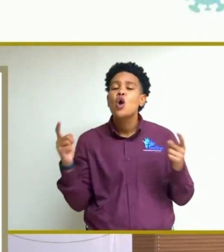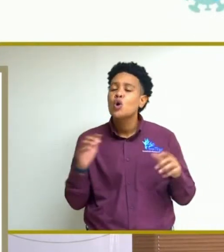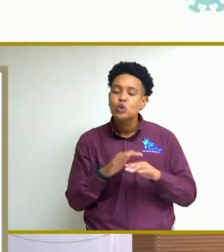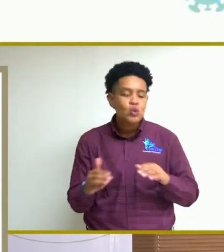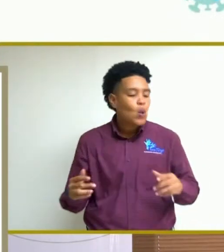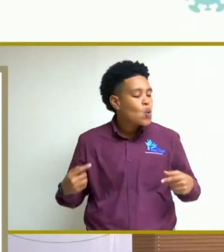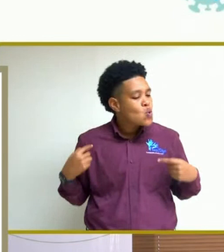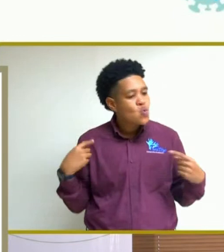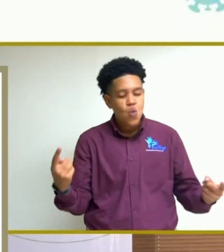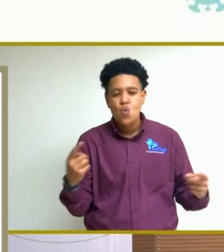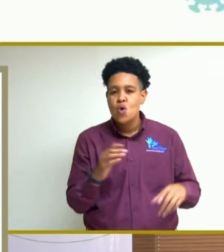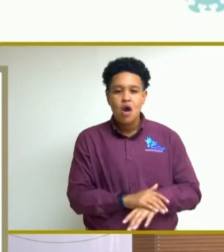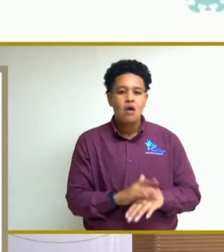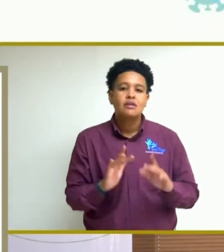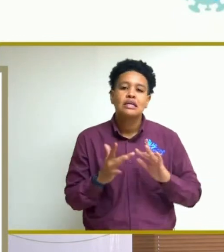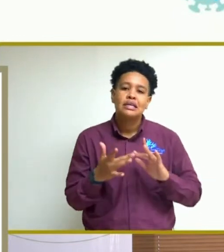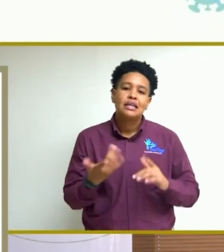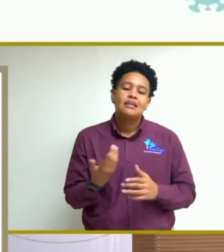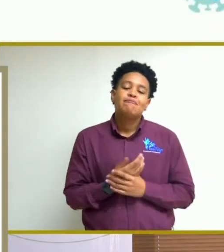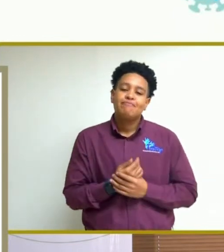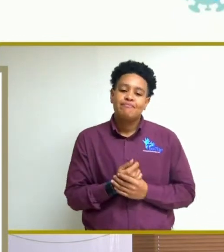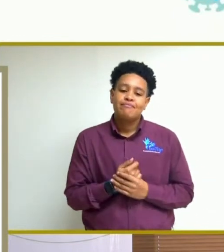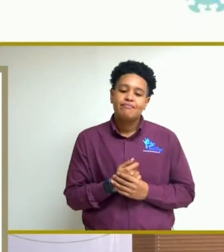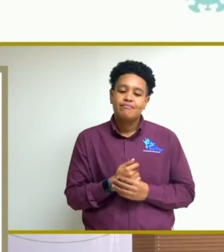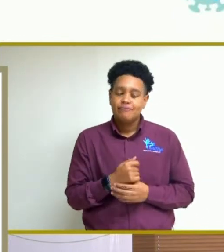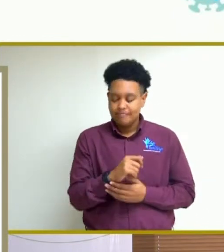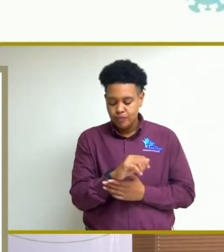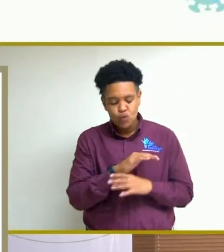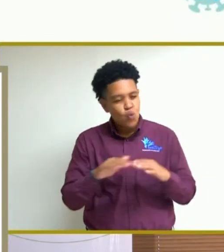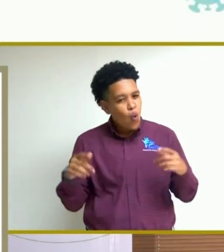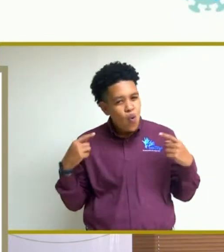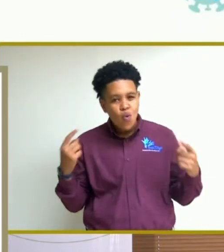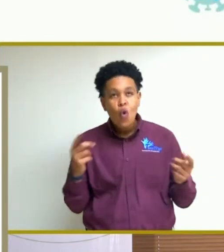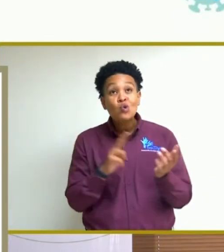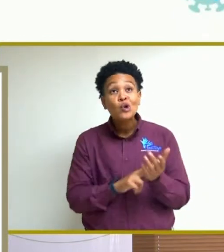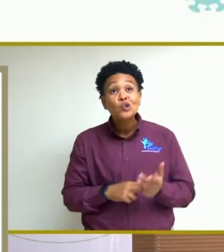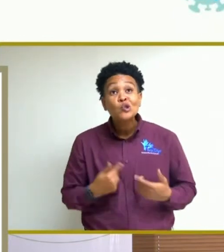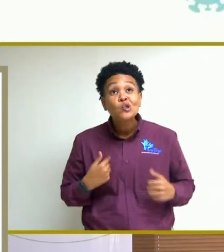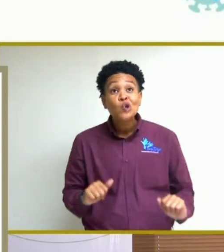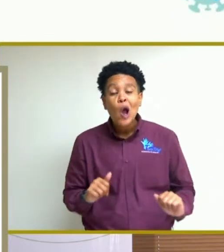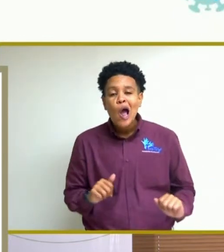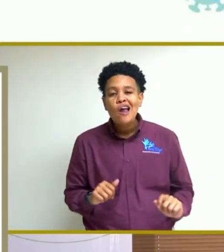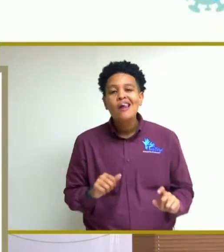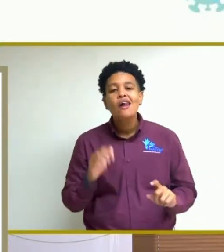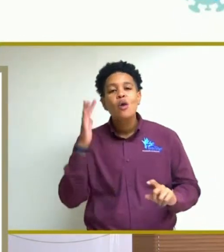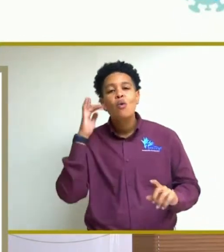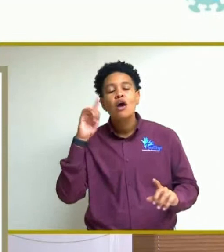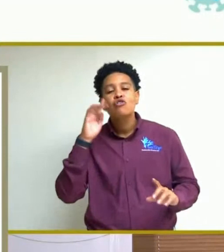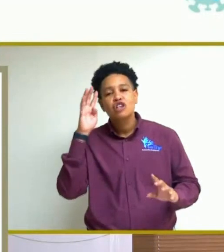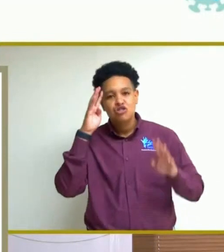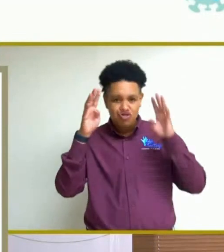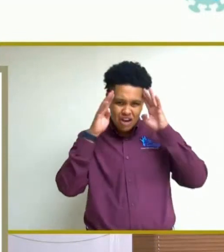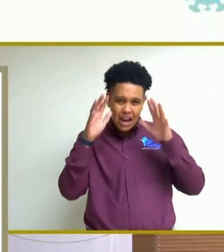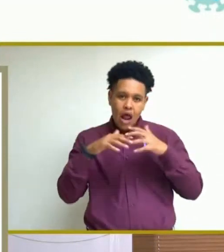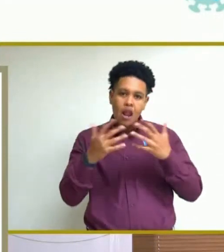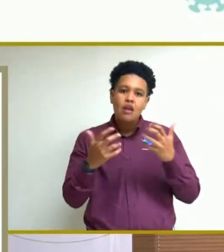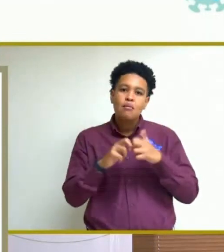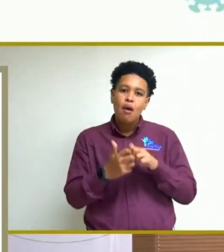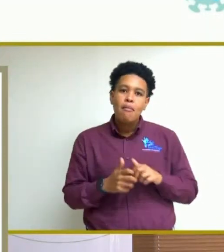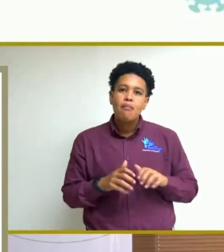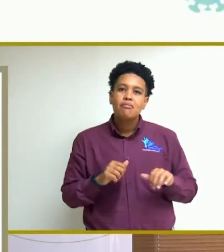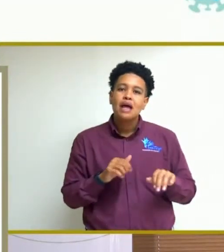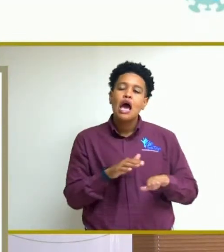with at this time, that you do not try to register on the system, because it does create a lot of traffic